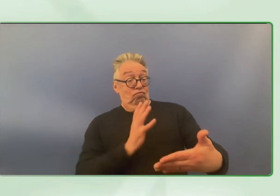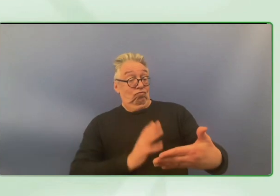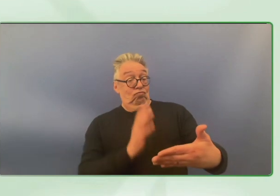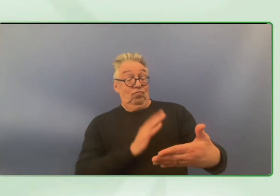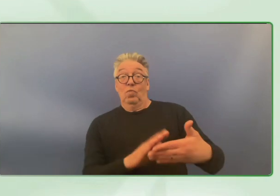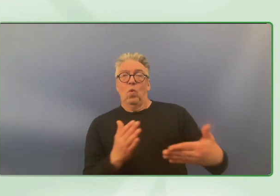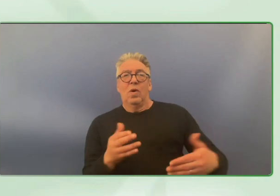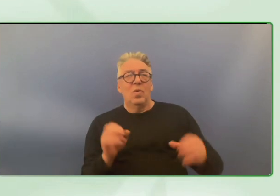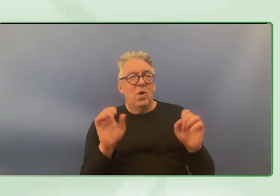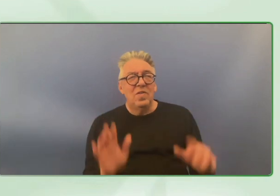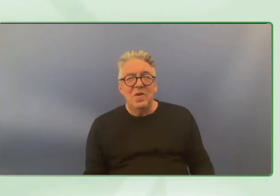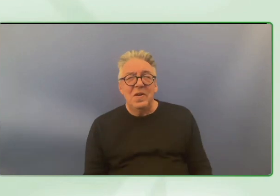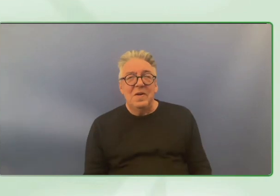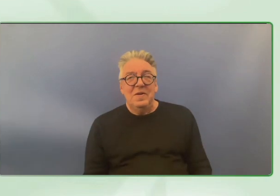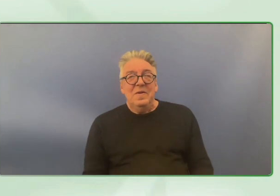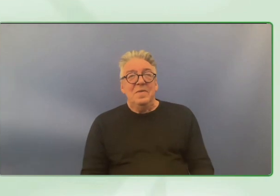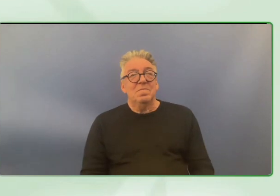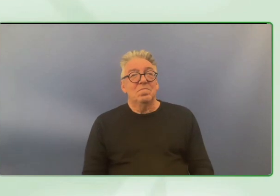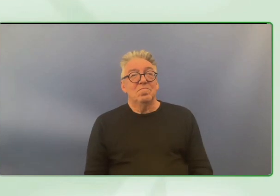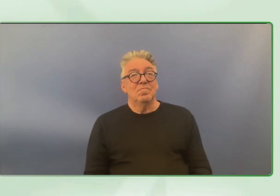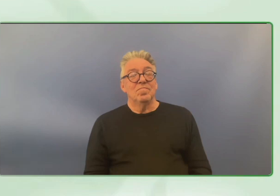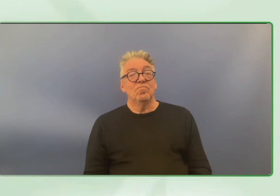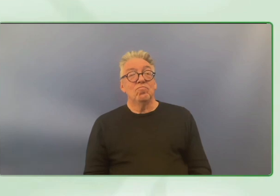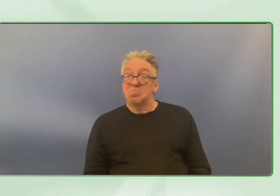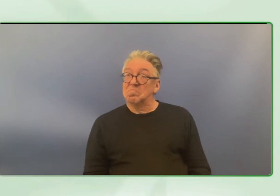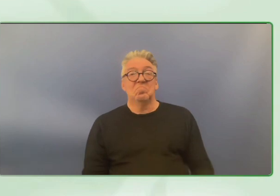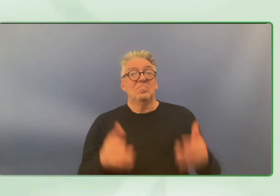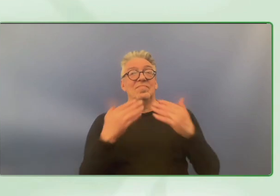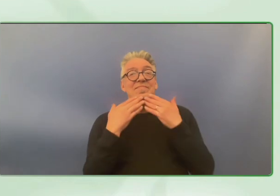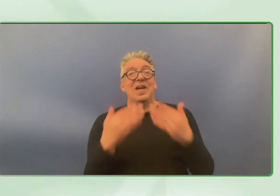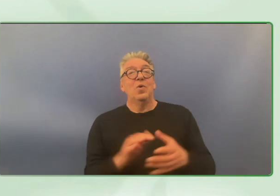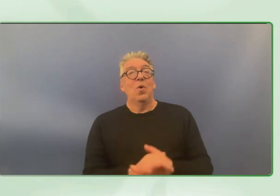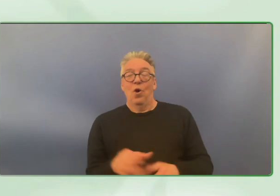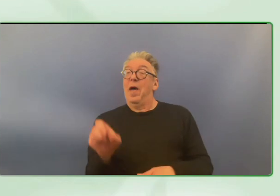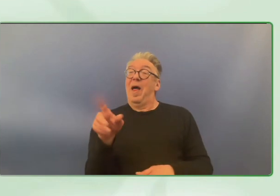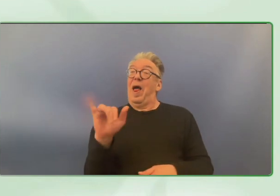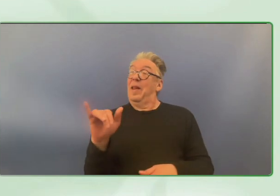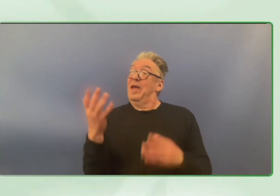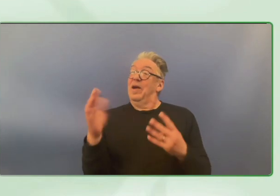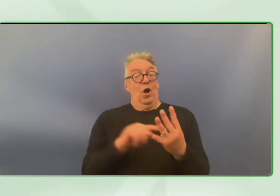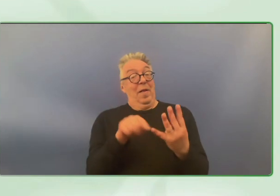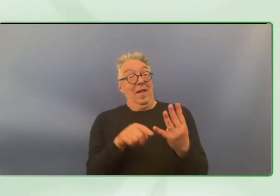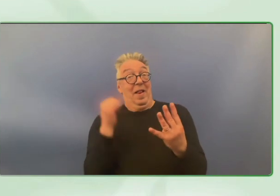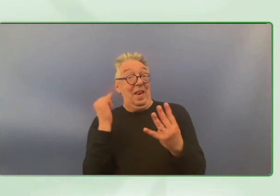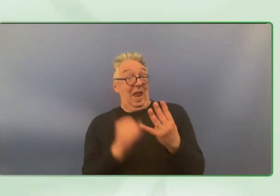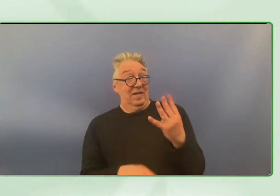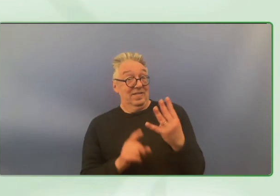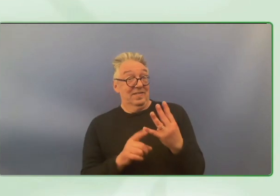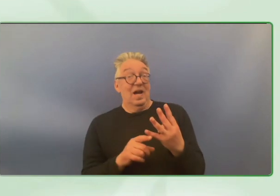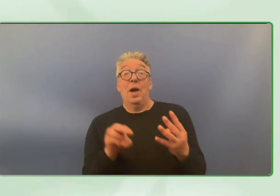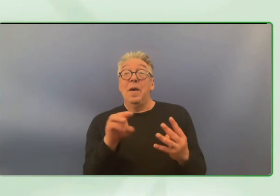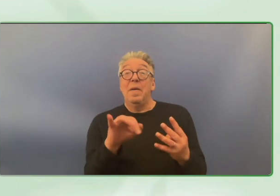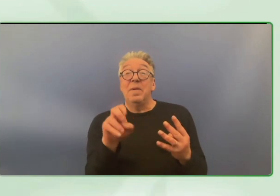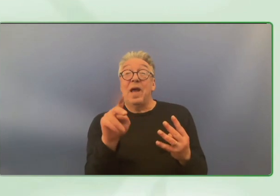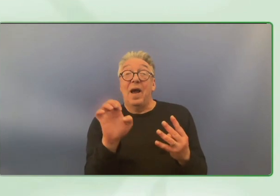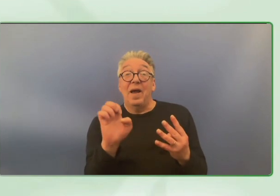thing. Yeah. So, thank you. That was from Ali. And last but not least, Michal